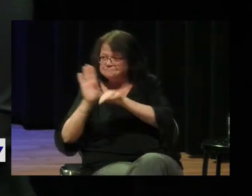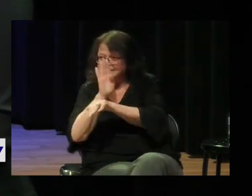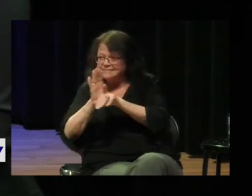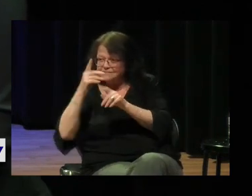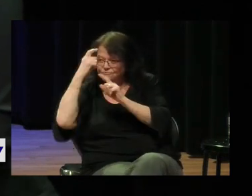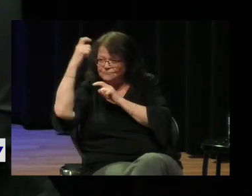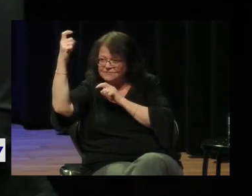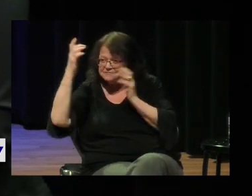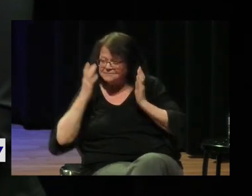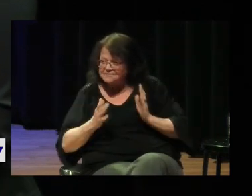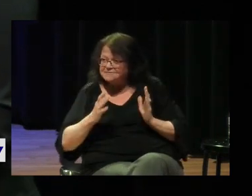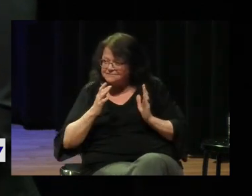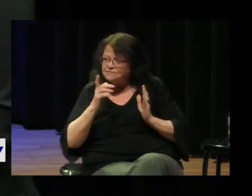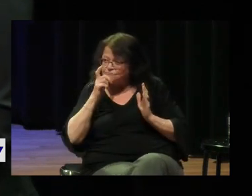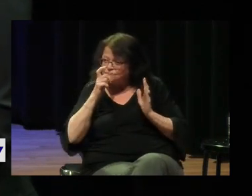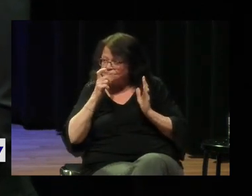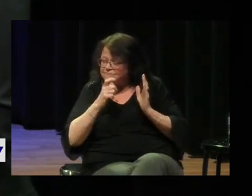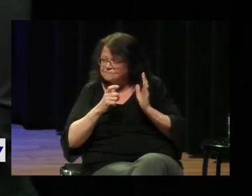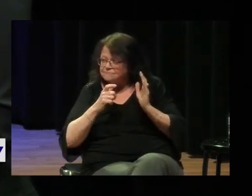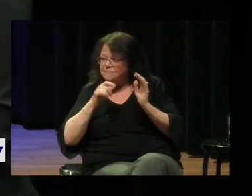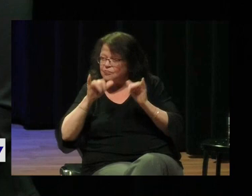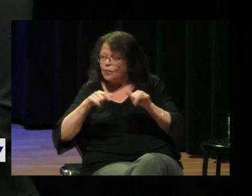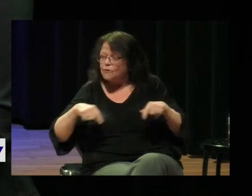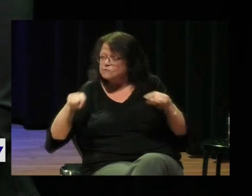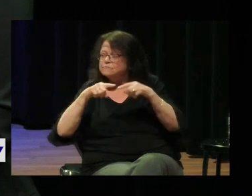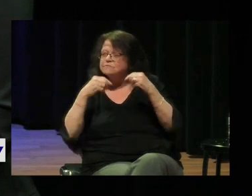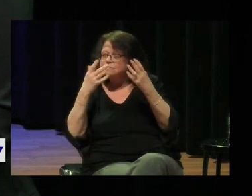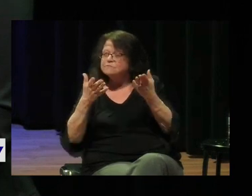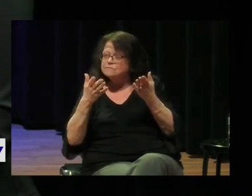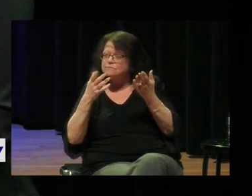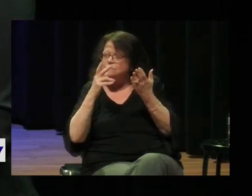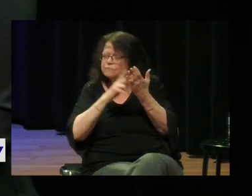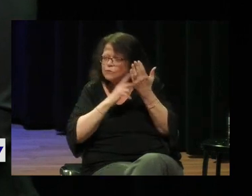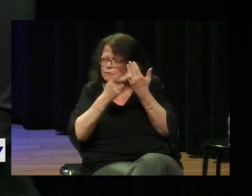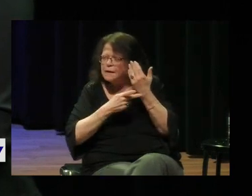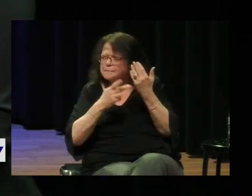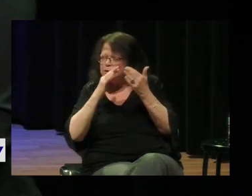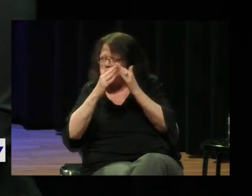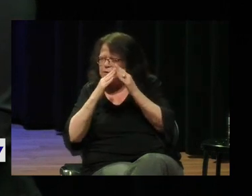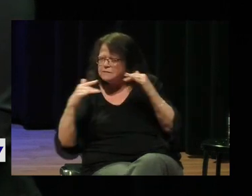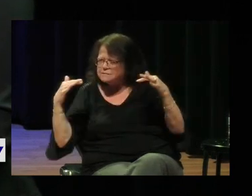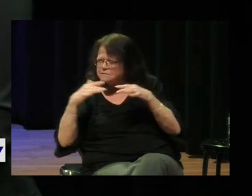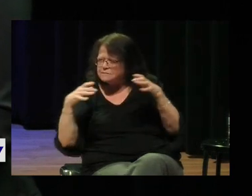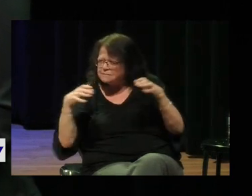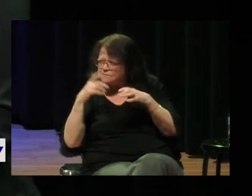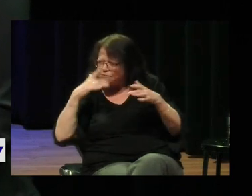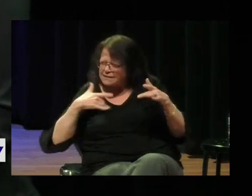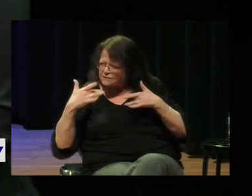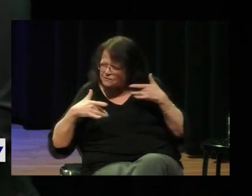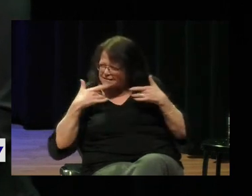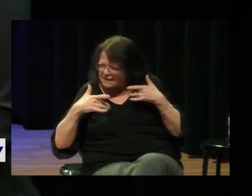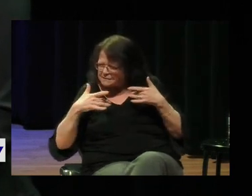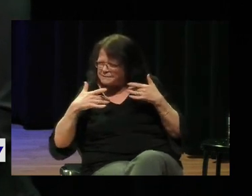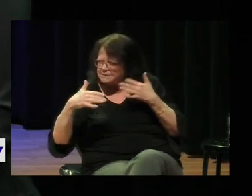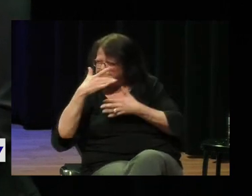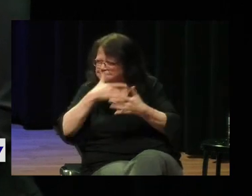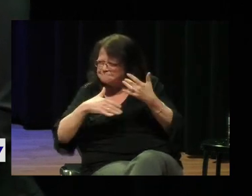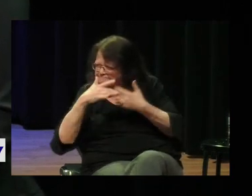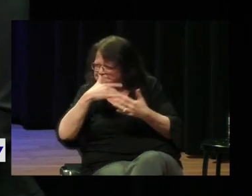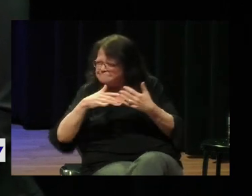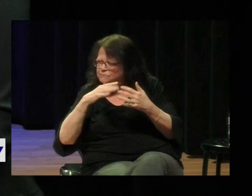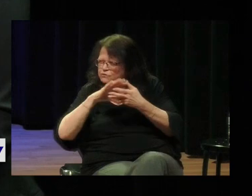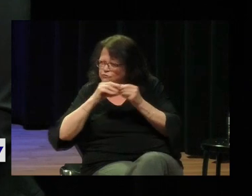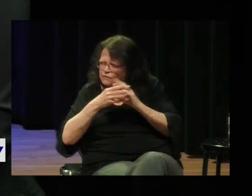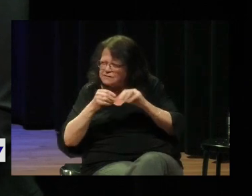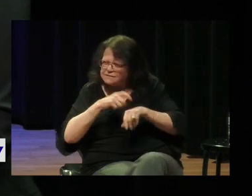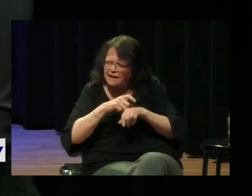like we have tonight, brings communities together for entertainment, education, and connection through book clubs, story times, movie nights,